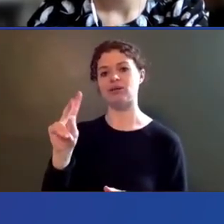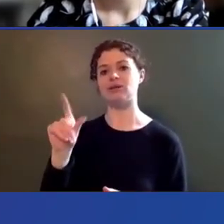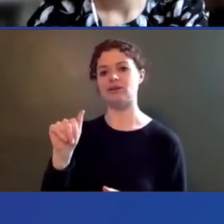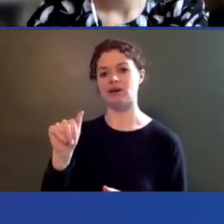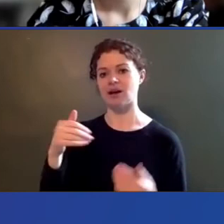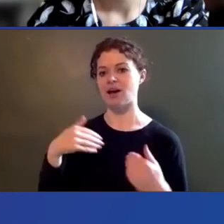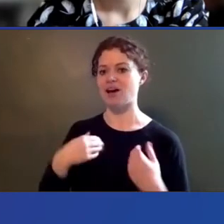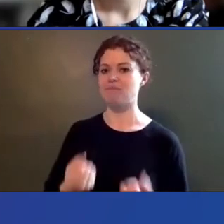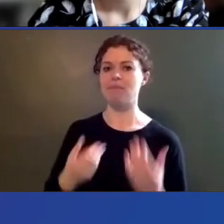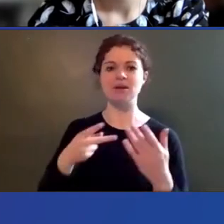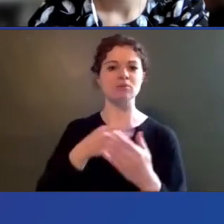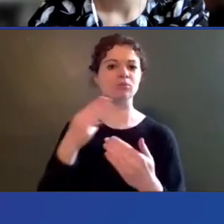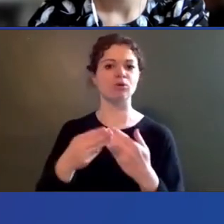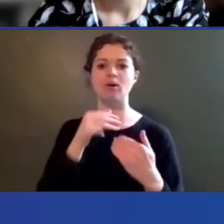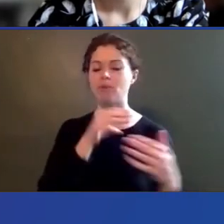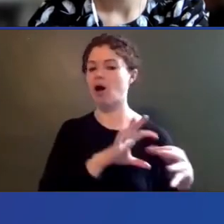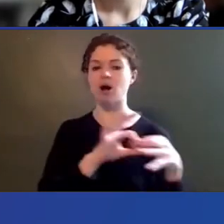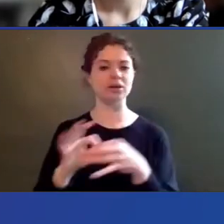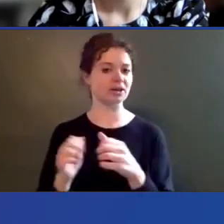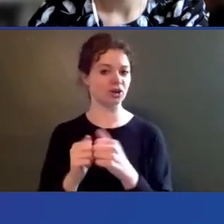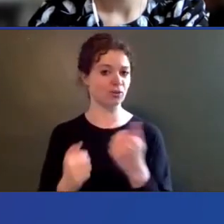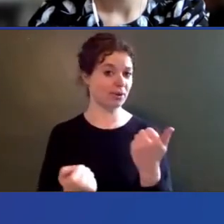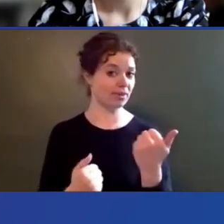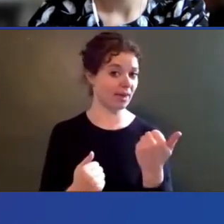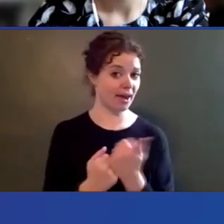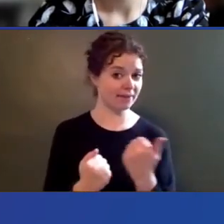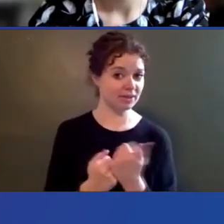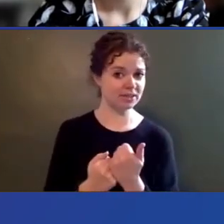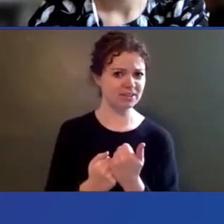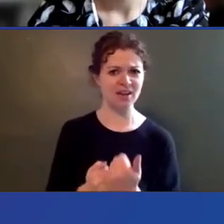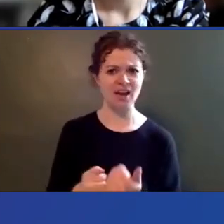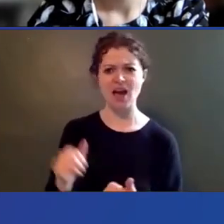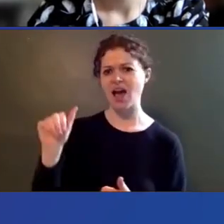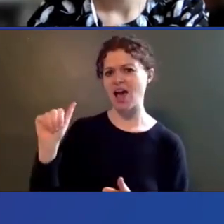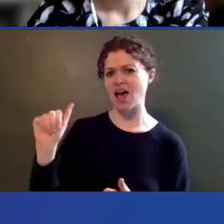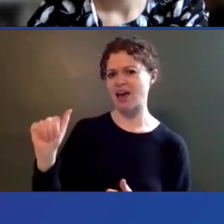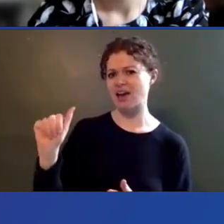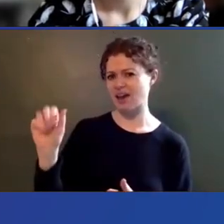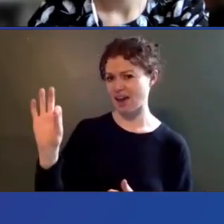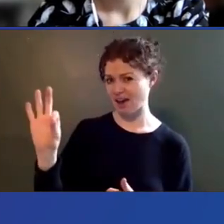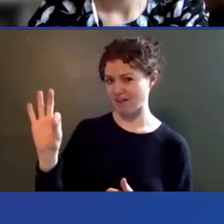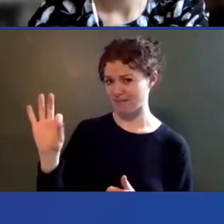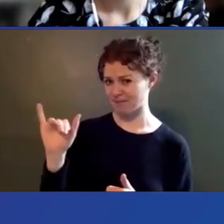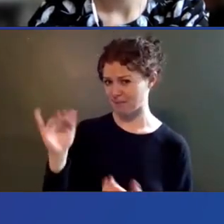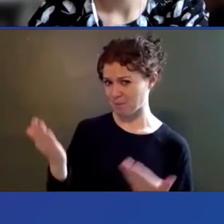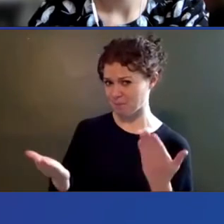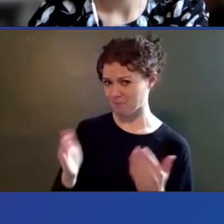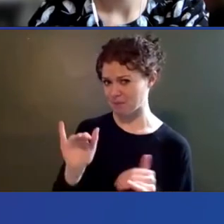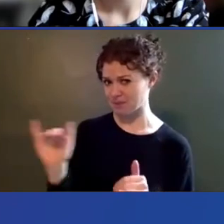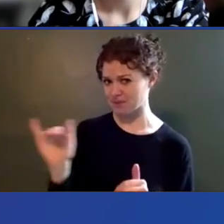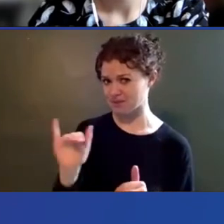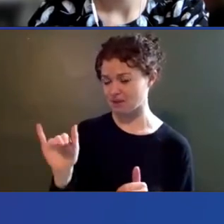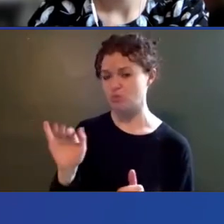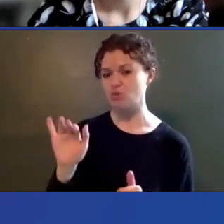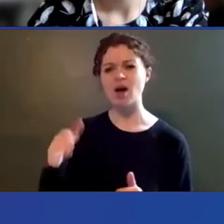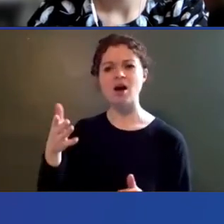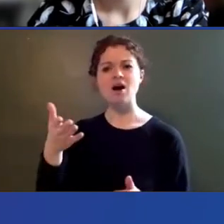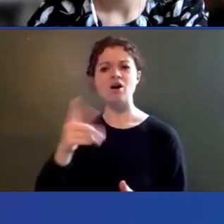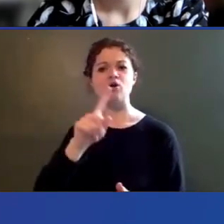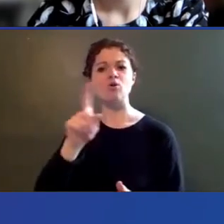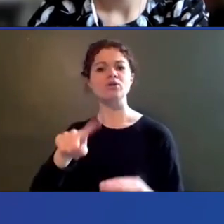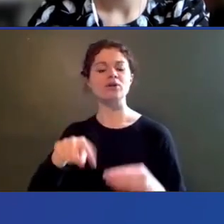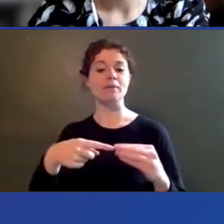advocacy. I don't know if Asian American Federation, same. Any thoughts on that relationship between